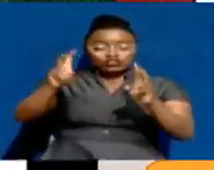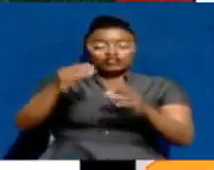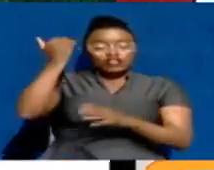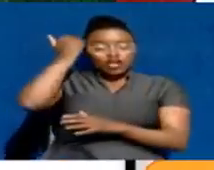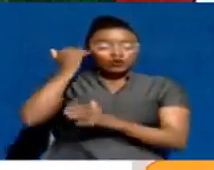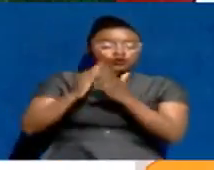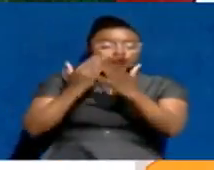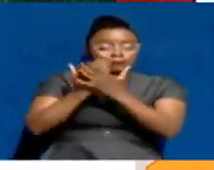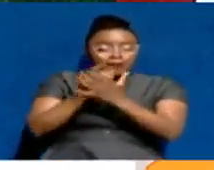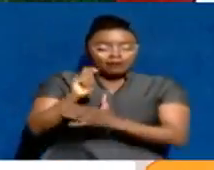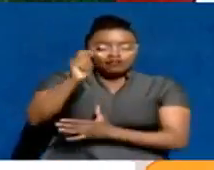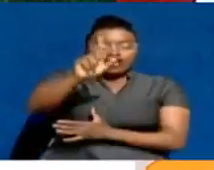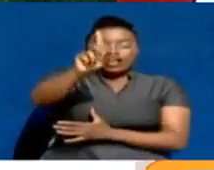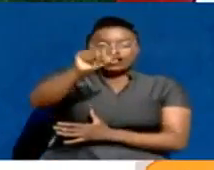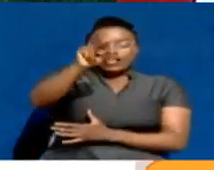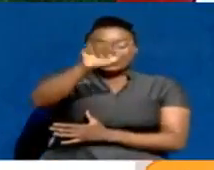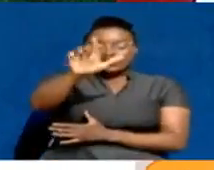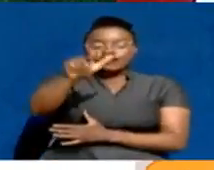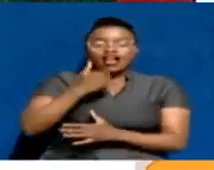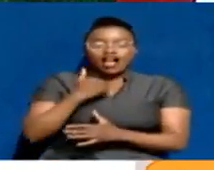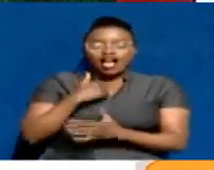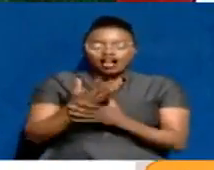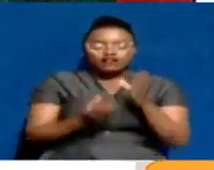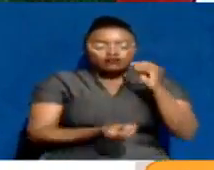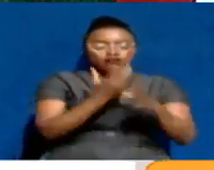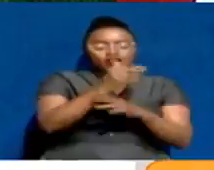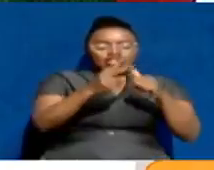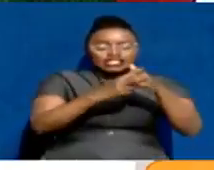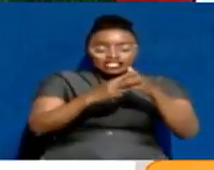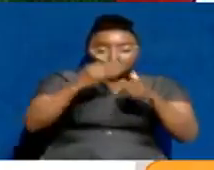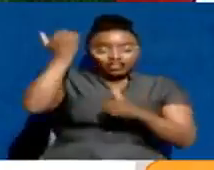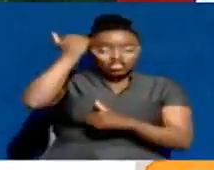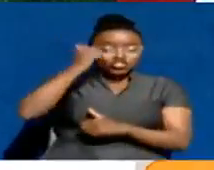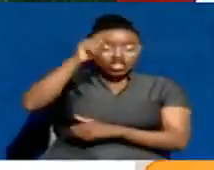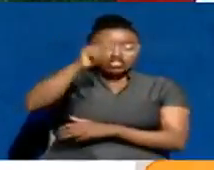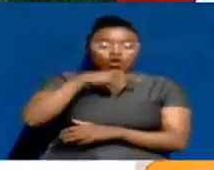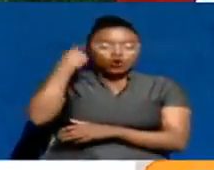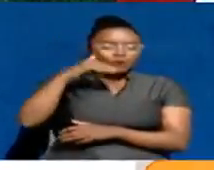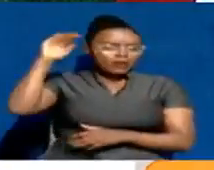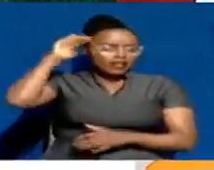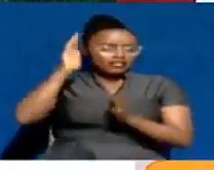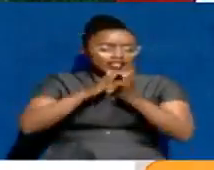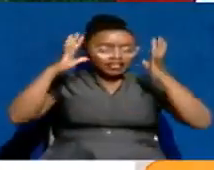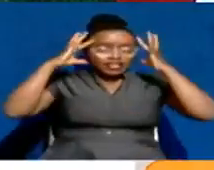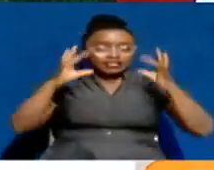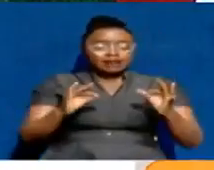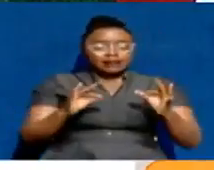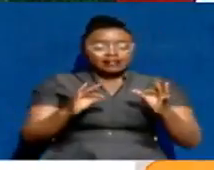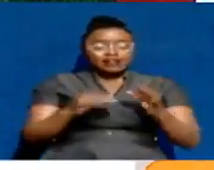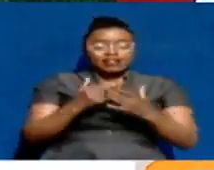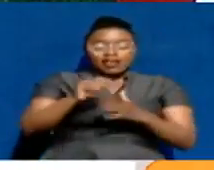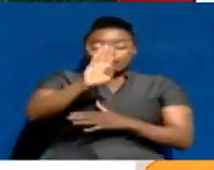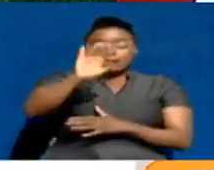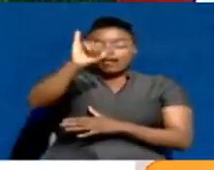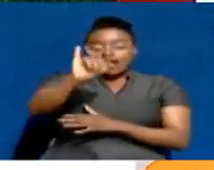Well, the Court of Appeal President Daniel Musinga has constituted a 7-judge bench that will hear and determine the